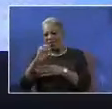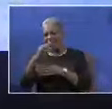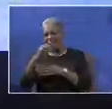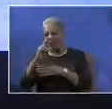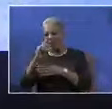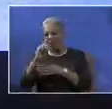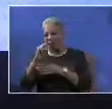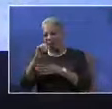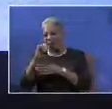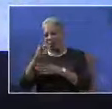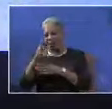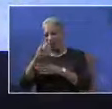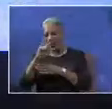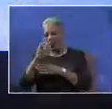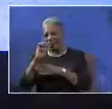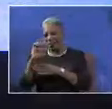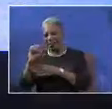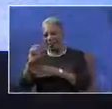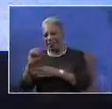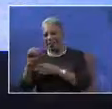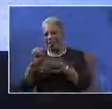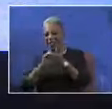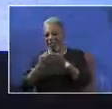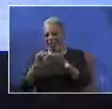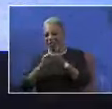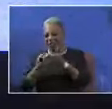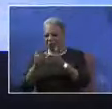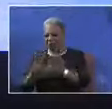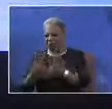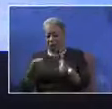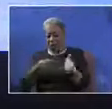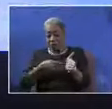writer seems to see the contradiction